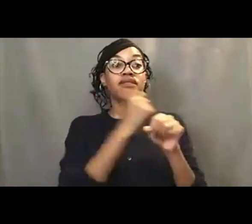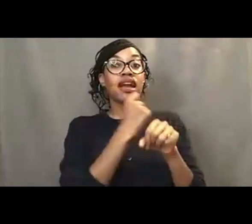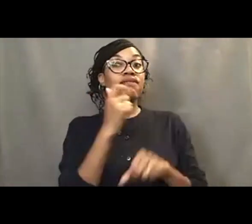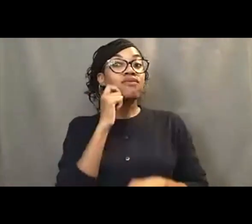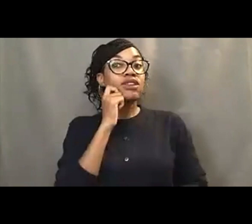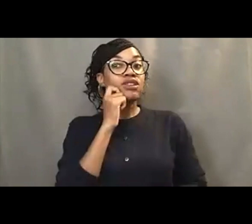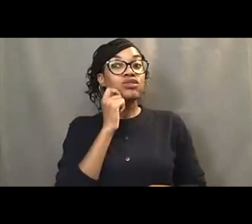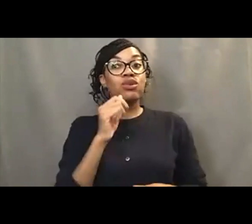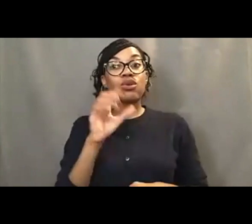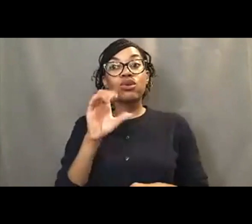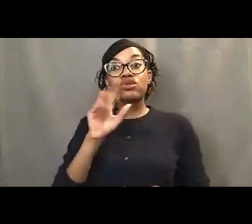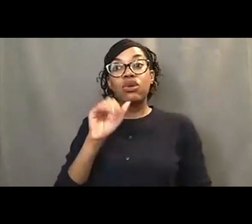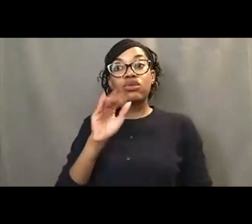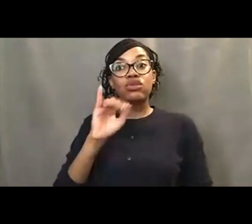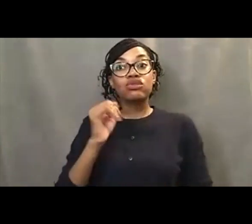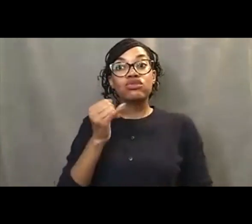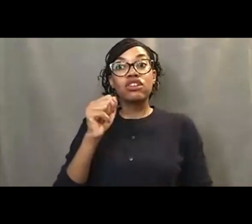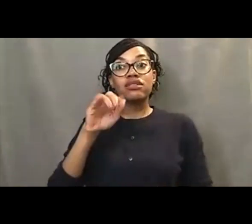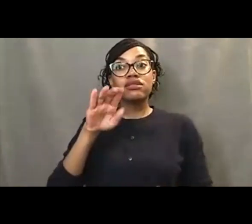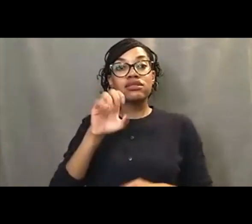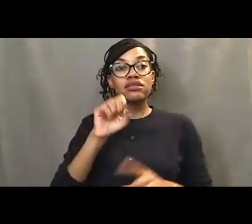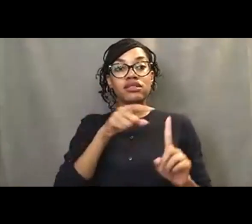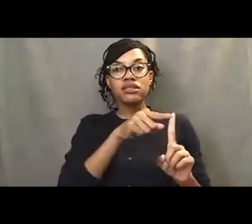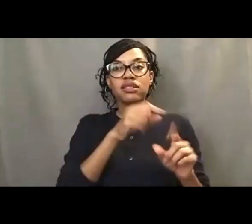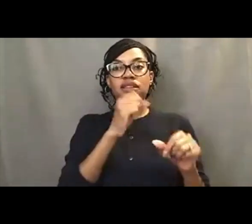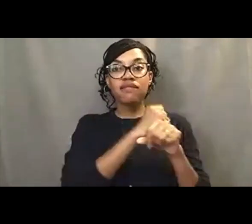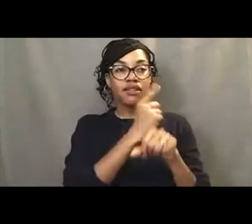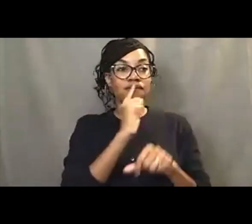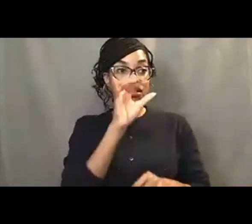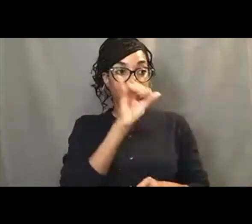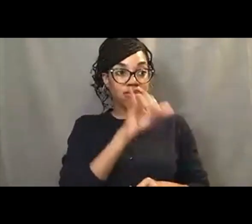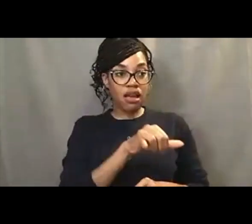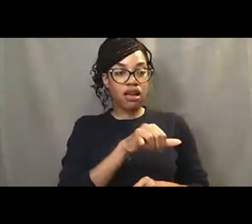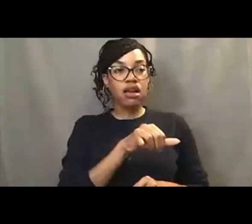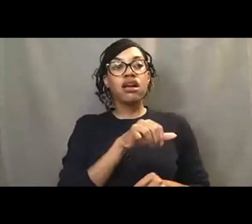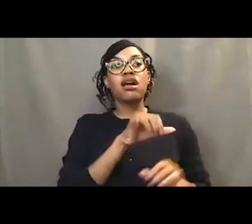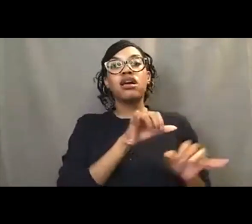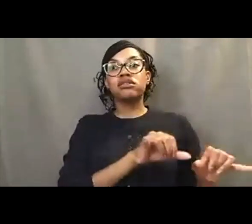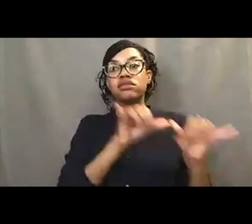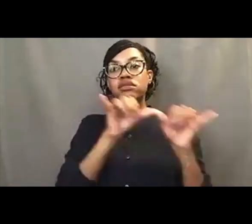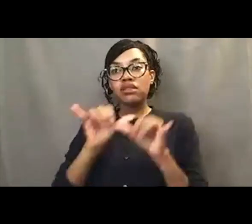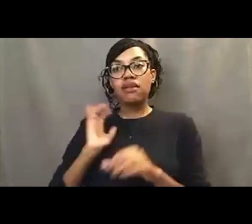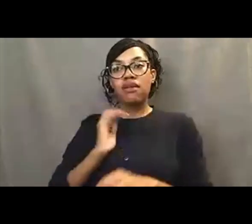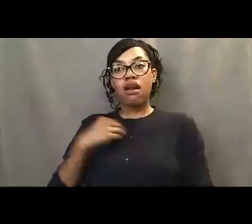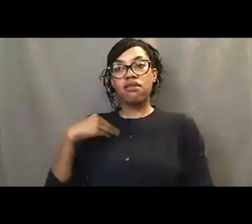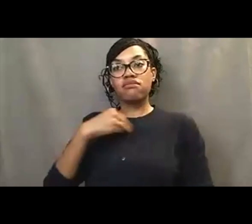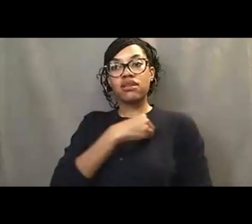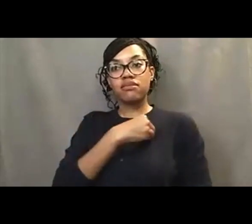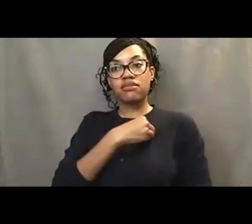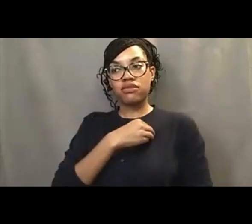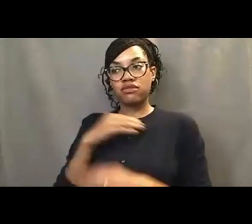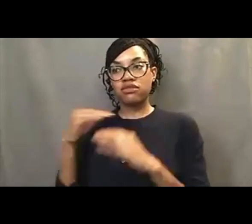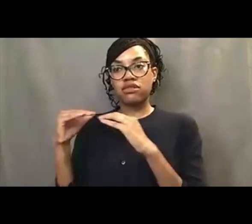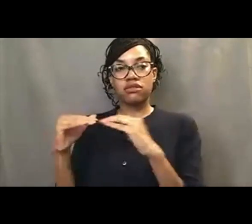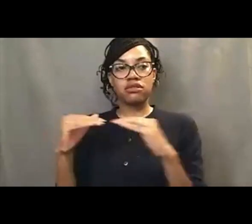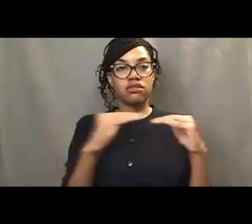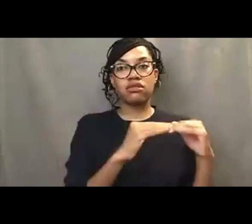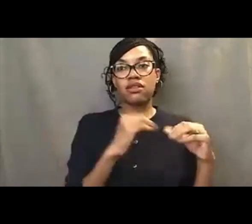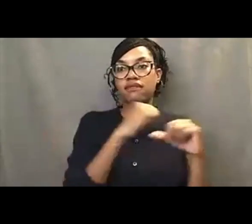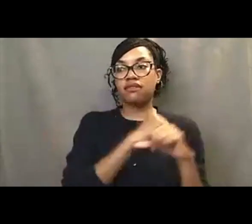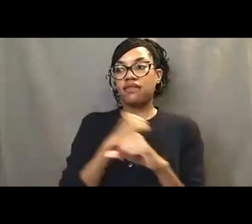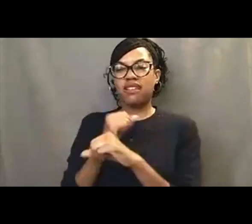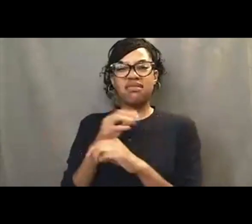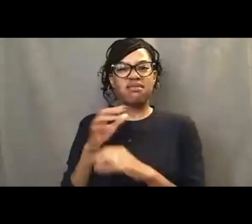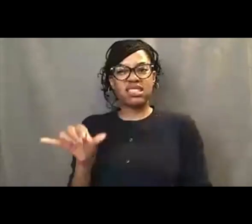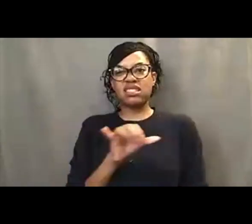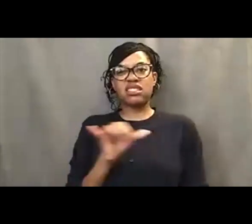our members. It's not a separate thing. And so I think I wanted to ground us in that before I talk just a little